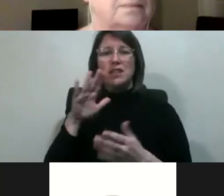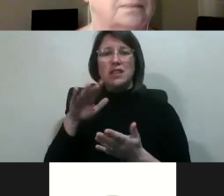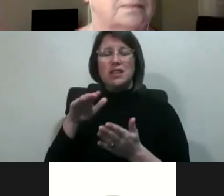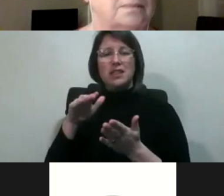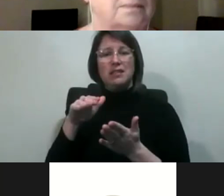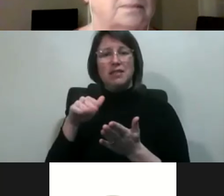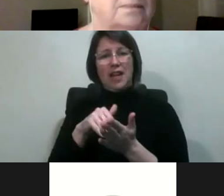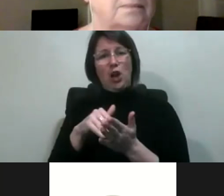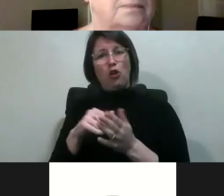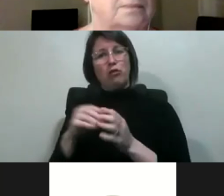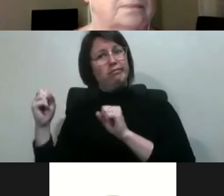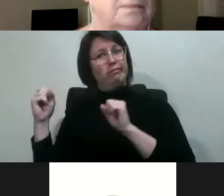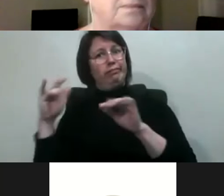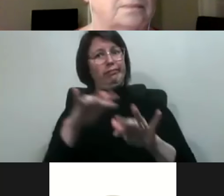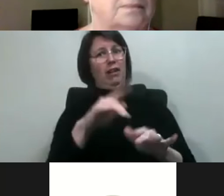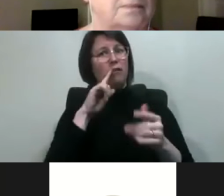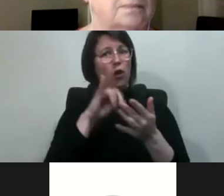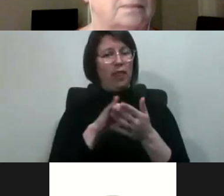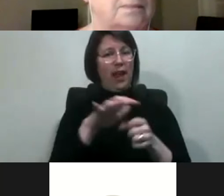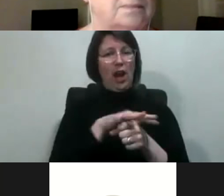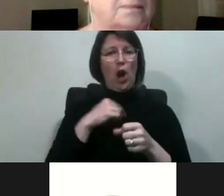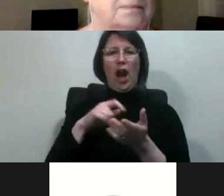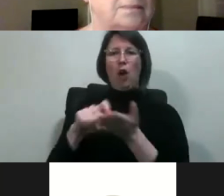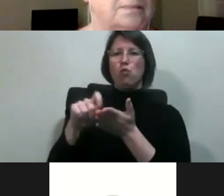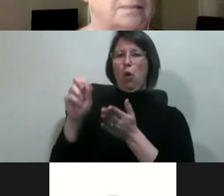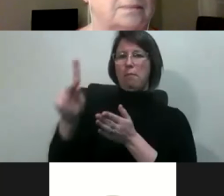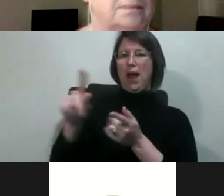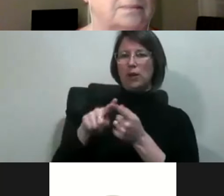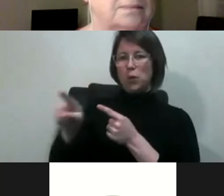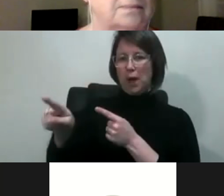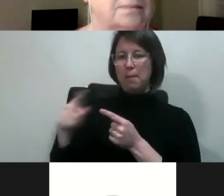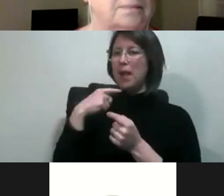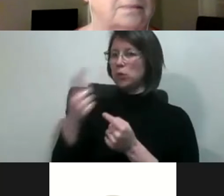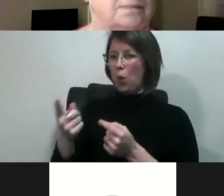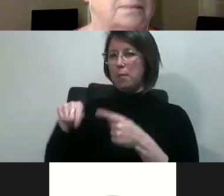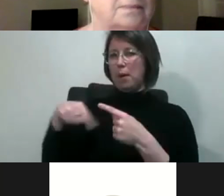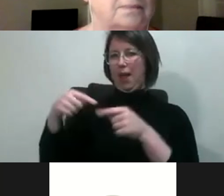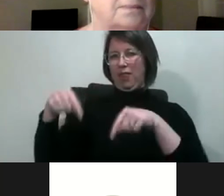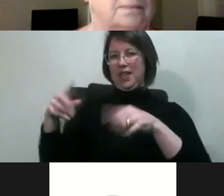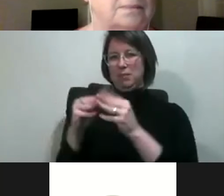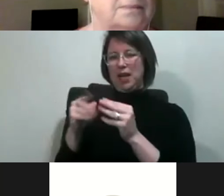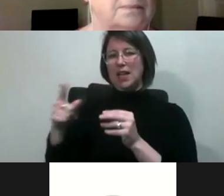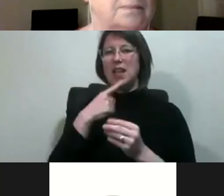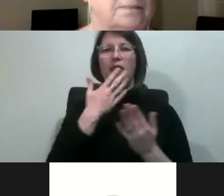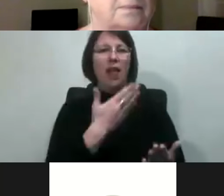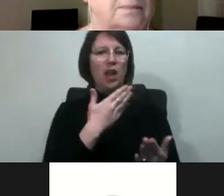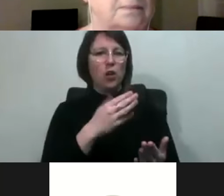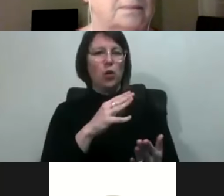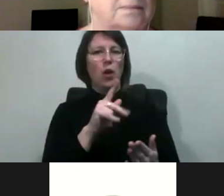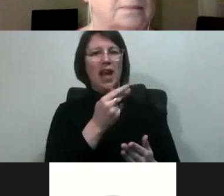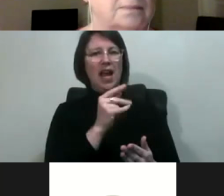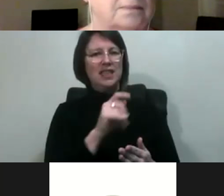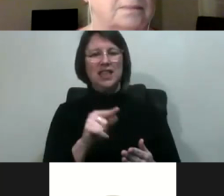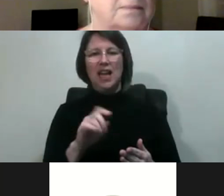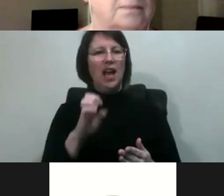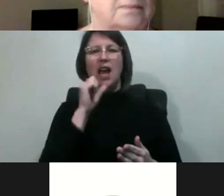seniors come to use it from outside. I wrote back to Mr. Cullity and told him about this meeting. And he said, thank you, Kenzie. I don't have the ability to do